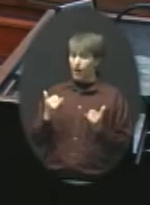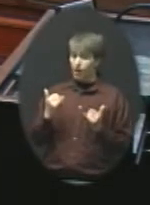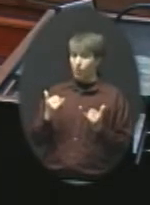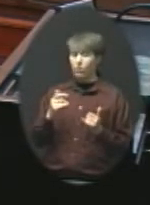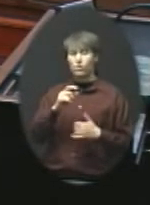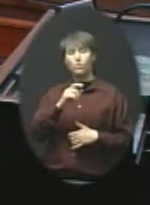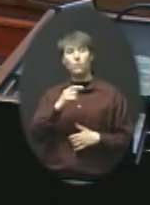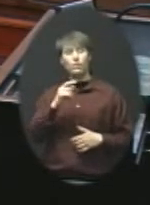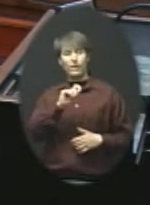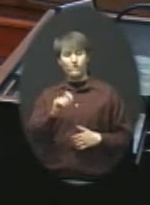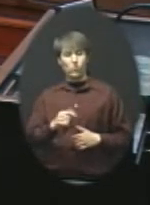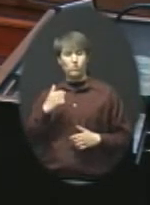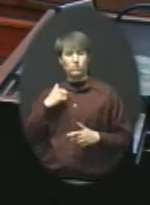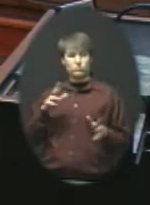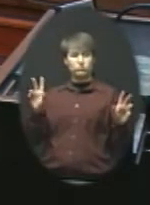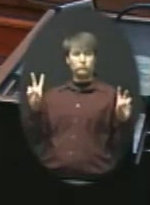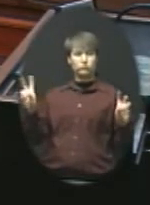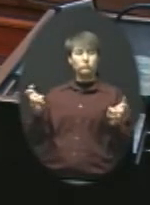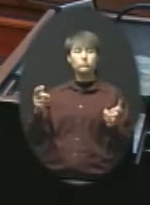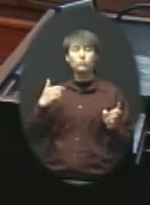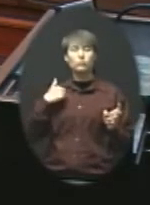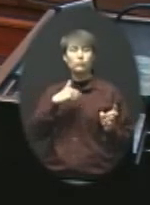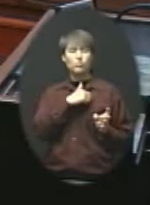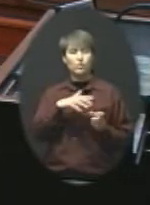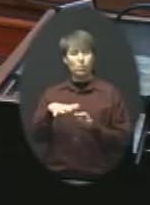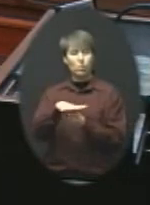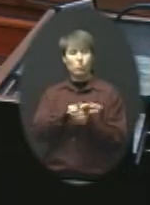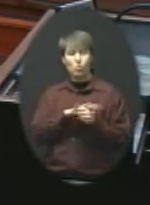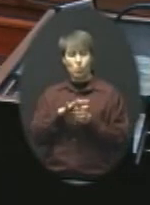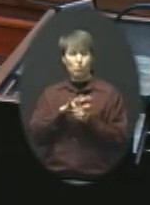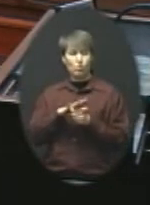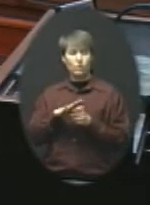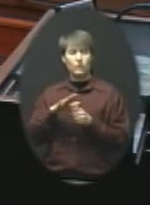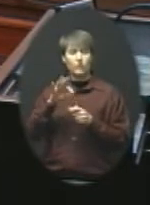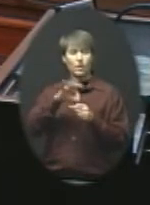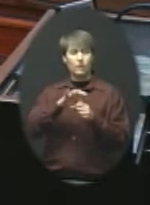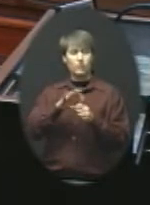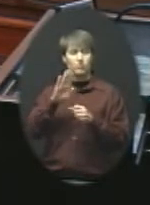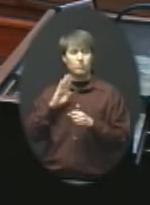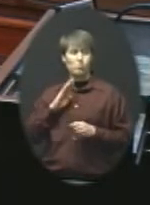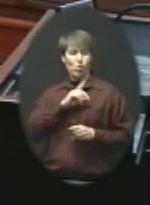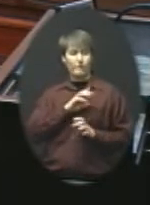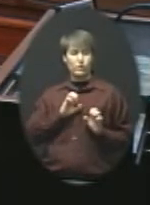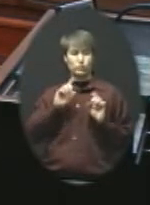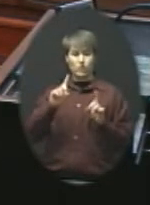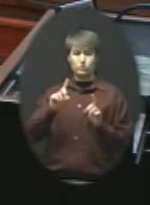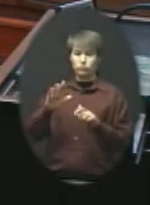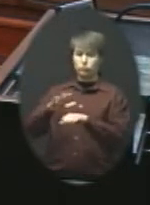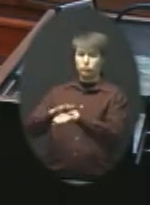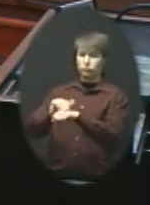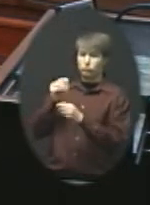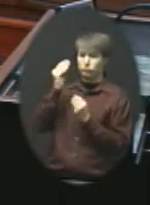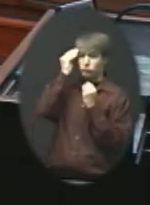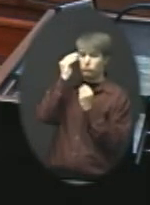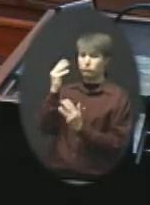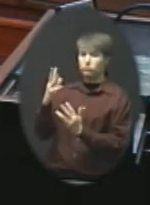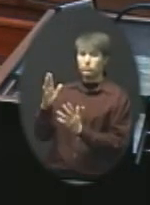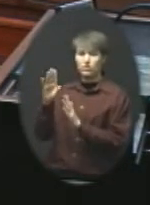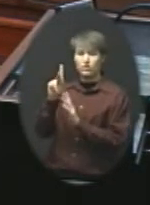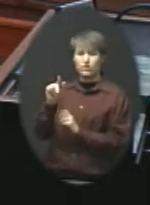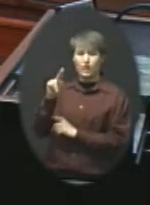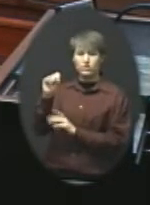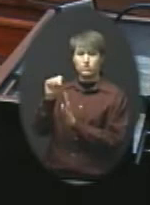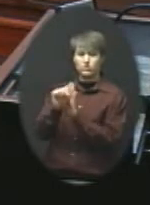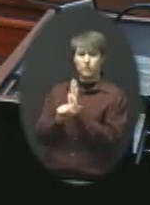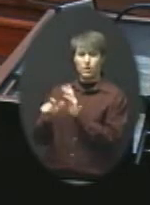therefore, be it resolved that we as a locally elected Board of Education call upon the Kansas State Legislature to pass